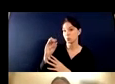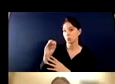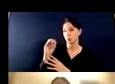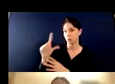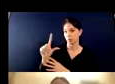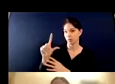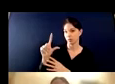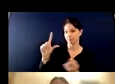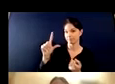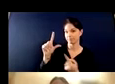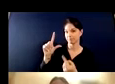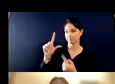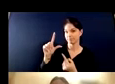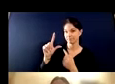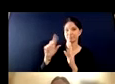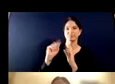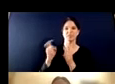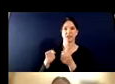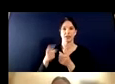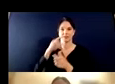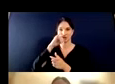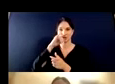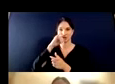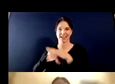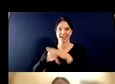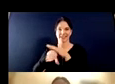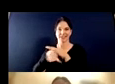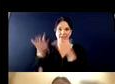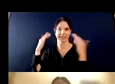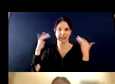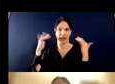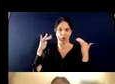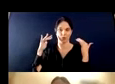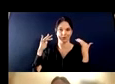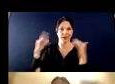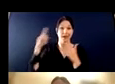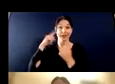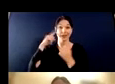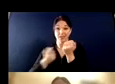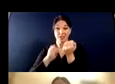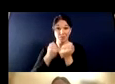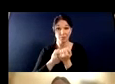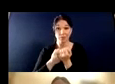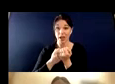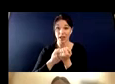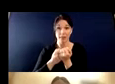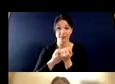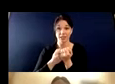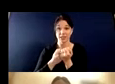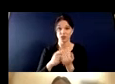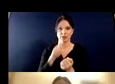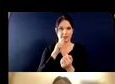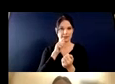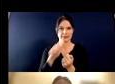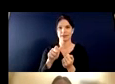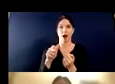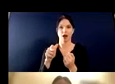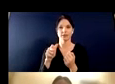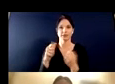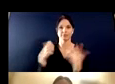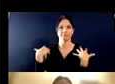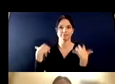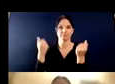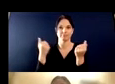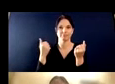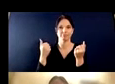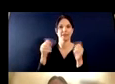child access to sound. Amplification does not restore typical hearing. Okay, so this is very